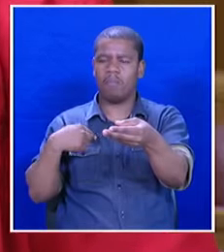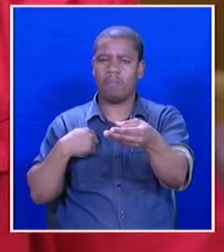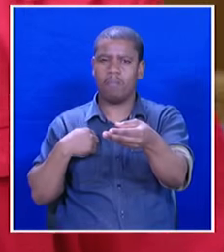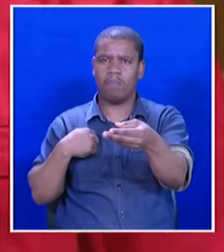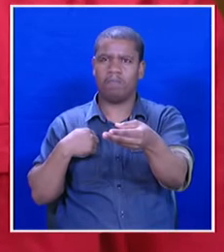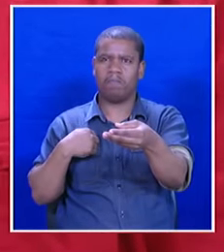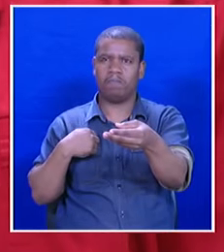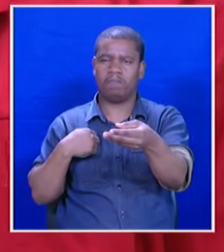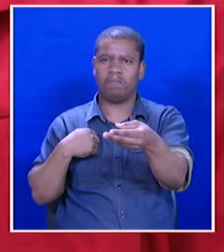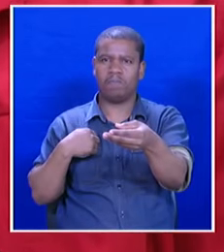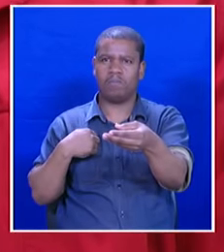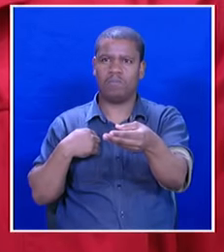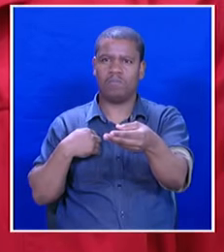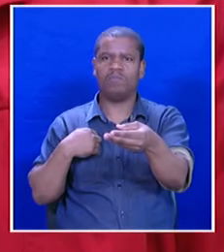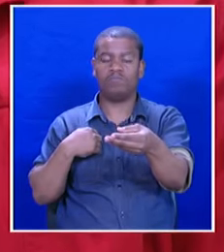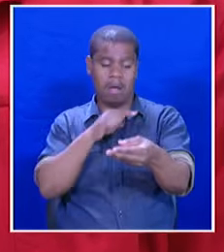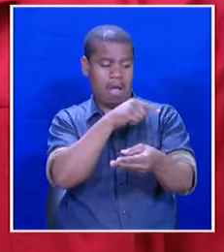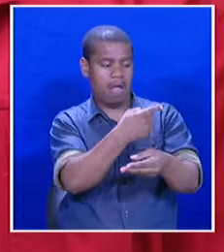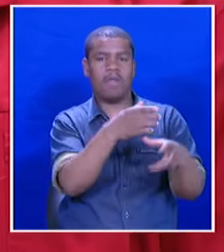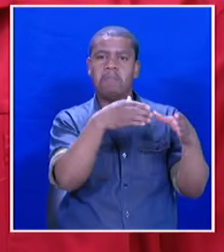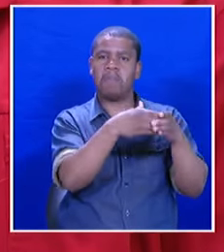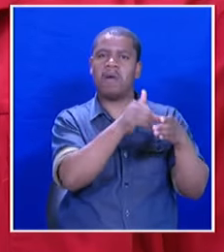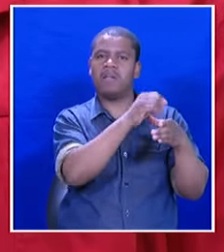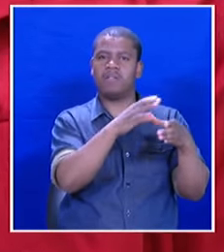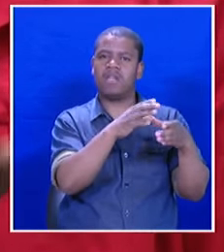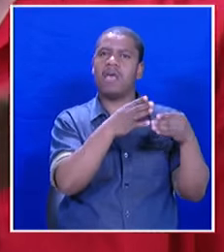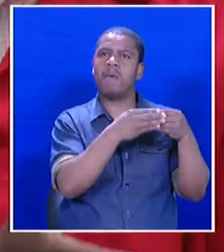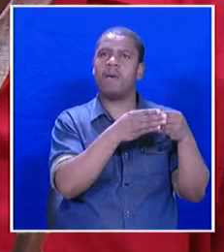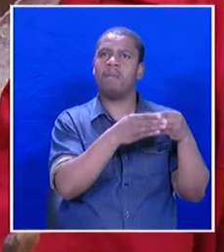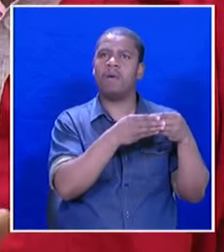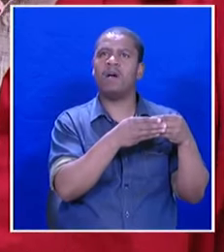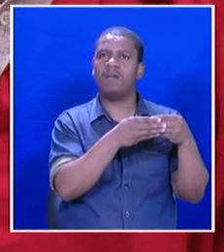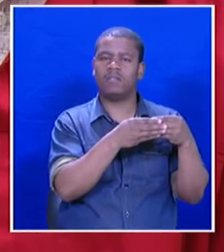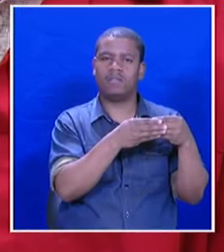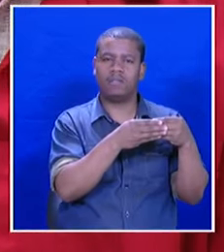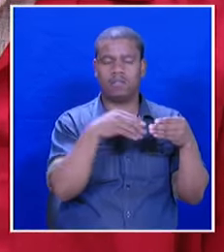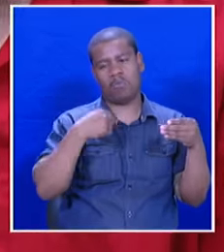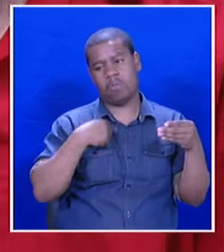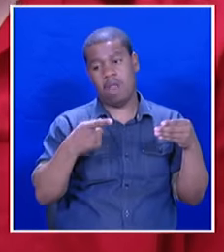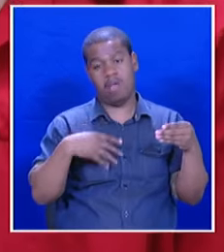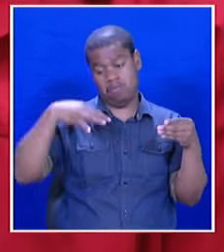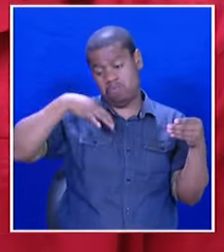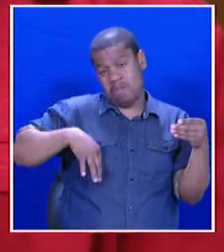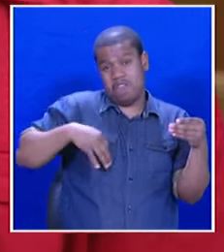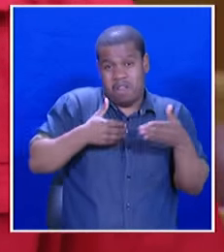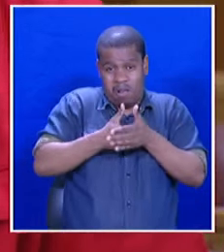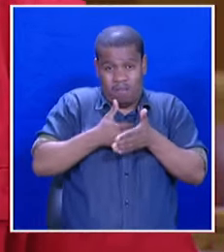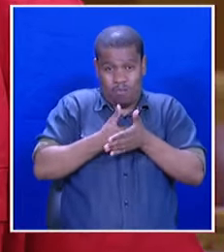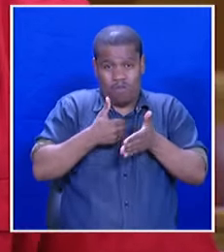other ANC members, you know, with the kickbacks, you know, when this deal is... You are completely out of order,